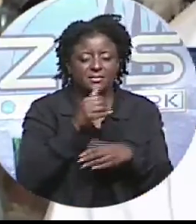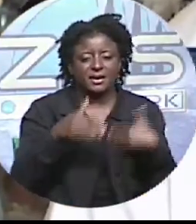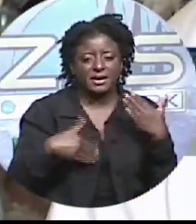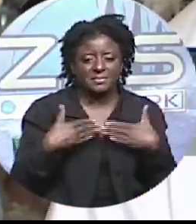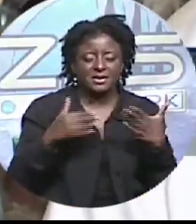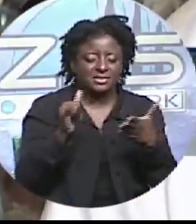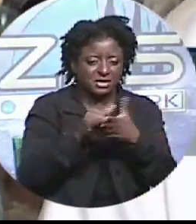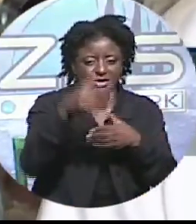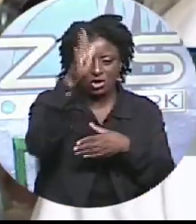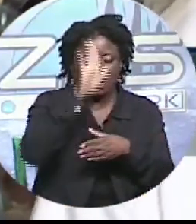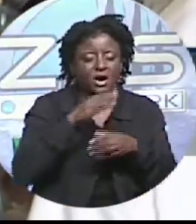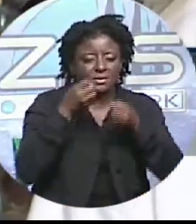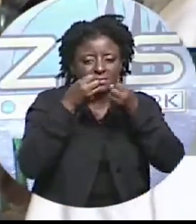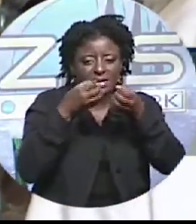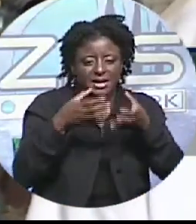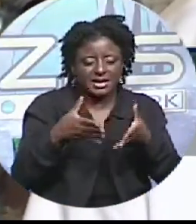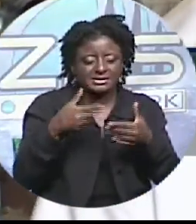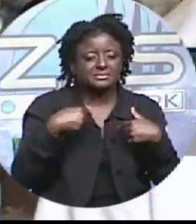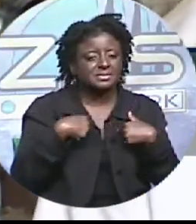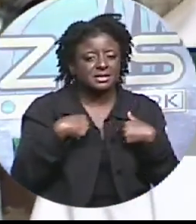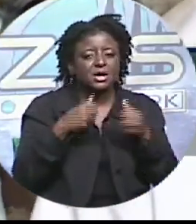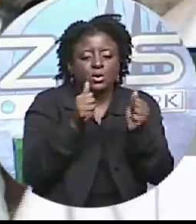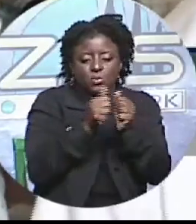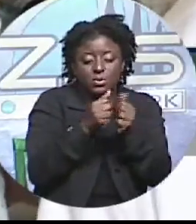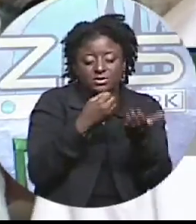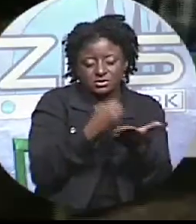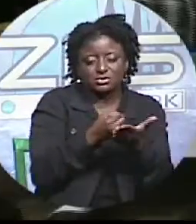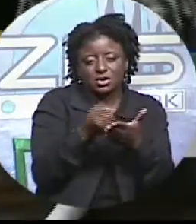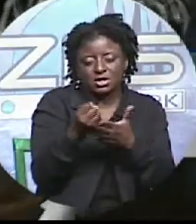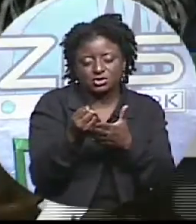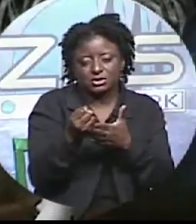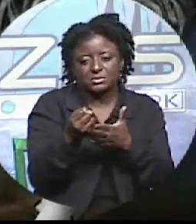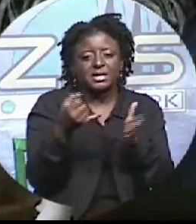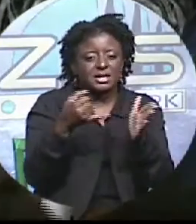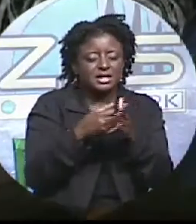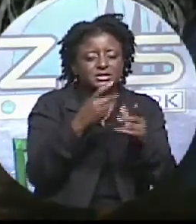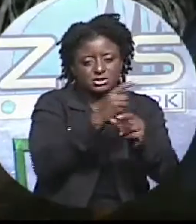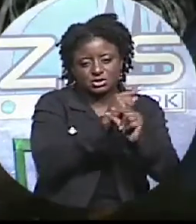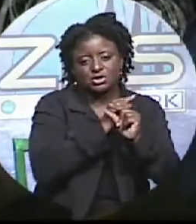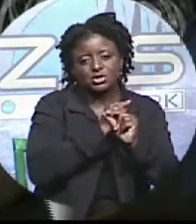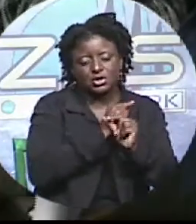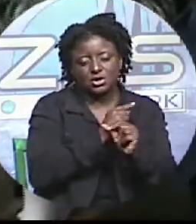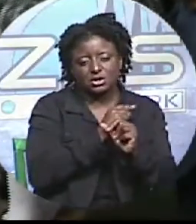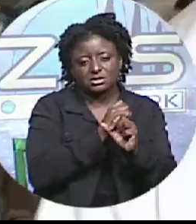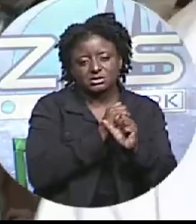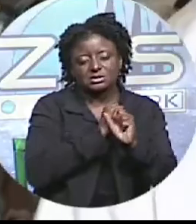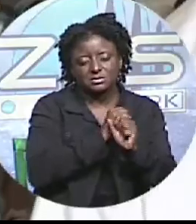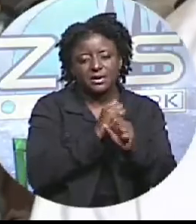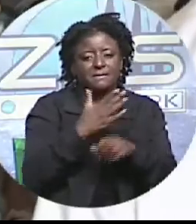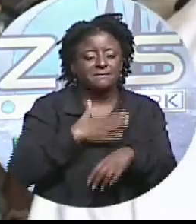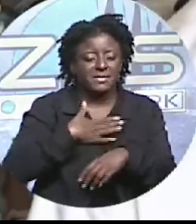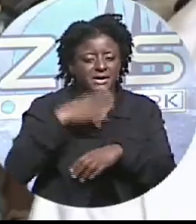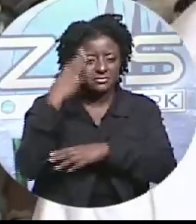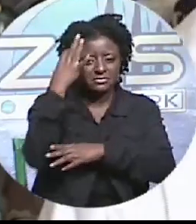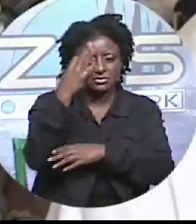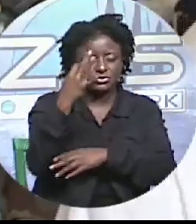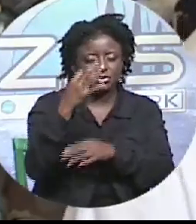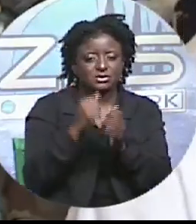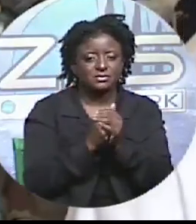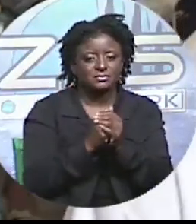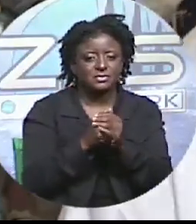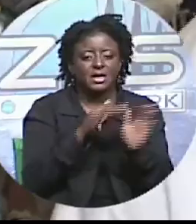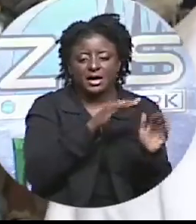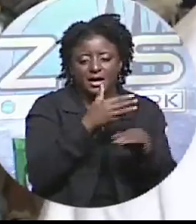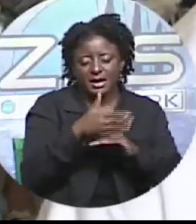me with a scholarship because it really secures my future. What are your expectations for the new year? After I leave, I plan